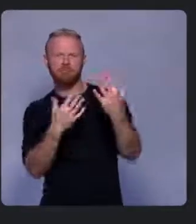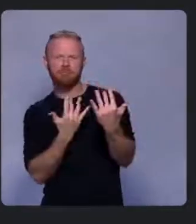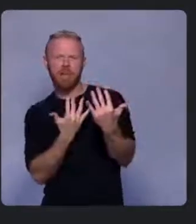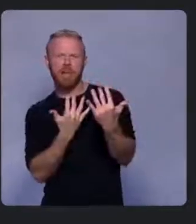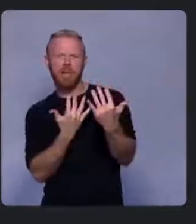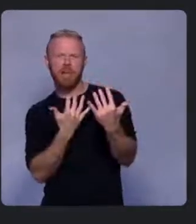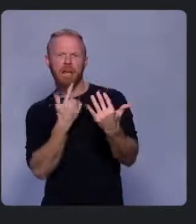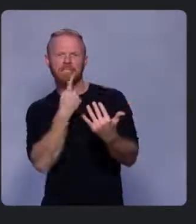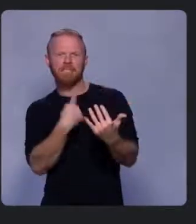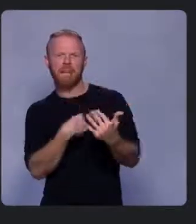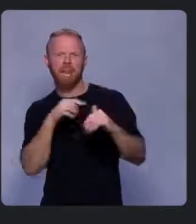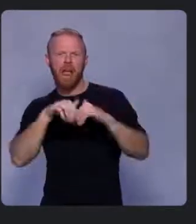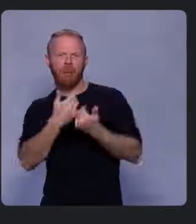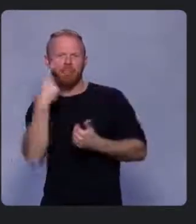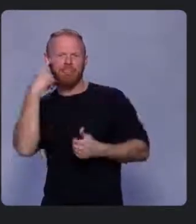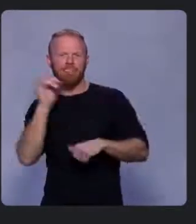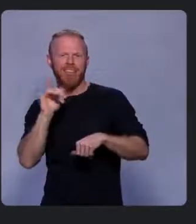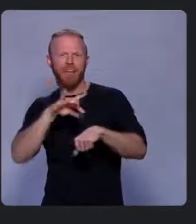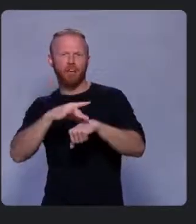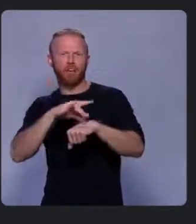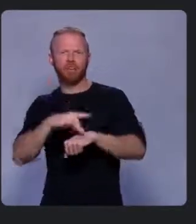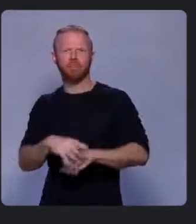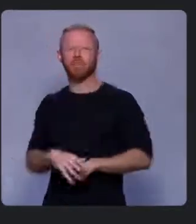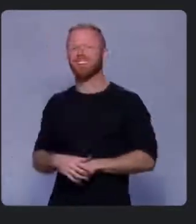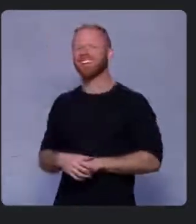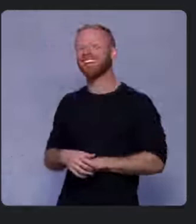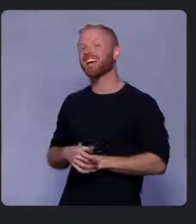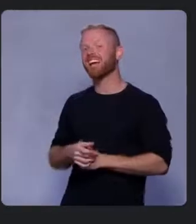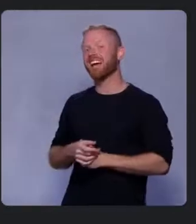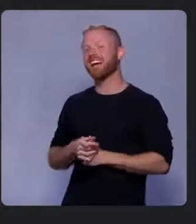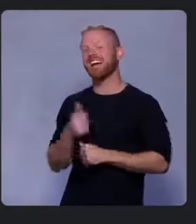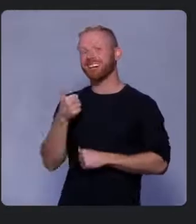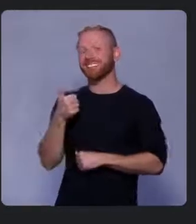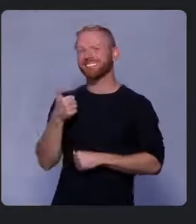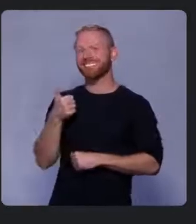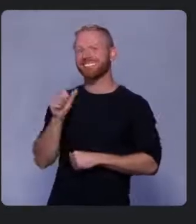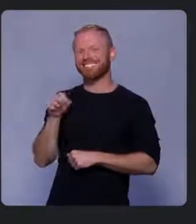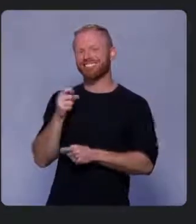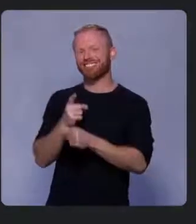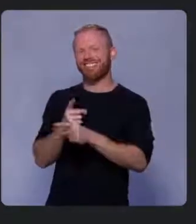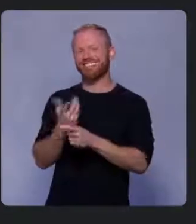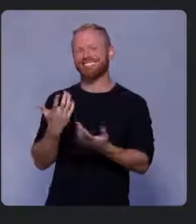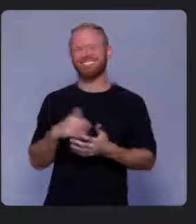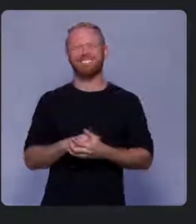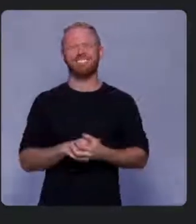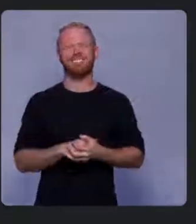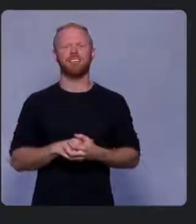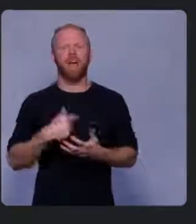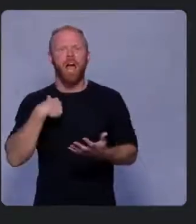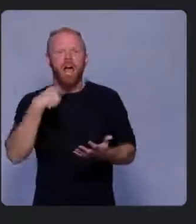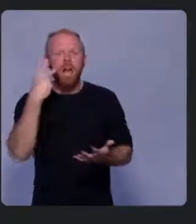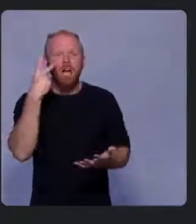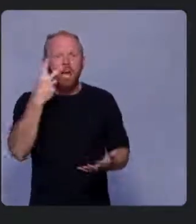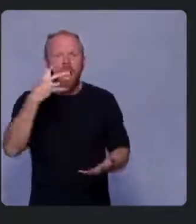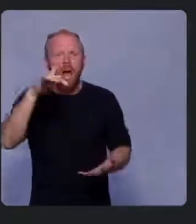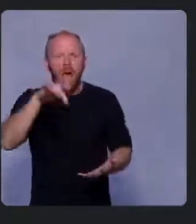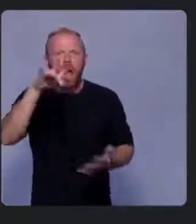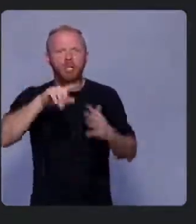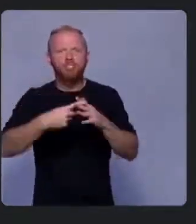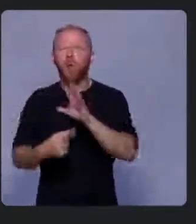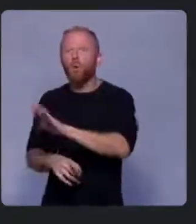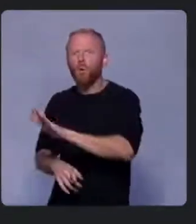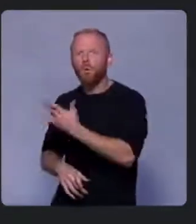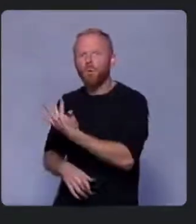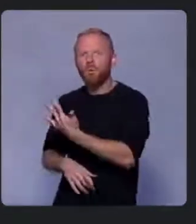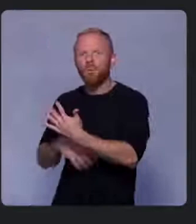like the Earth. Am I right? Yeah, it's pretty close. Okay, you know what this is? This is the power button, and I want to start it. We're not quite there yet. I'm glad you're on board.